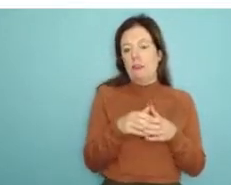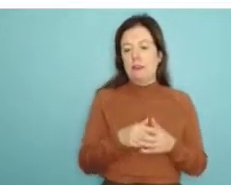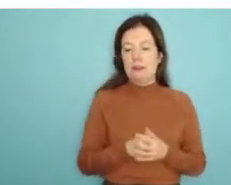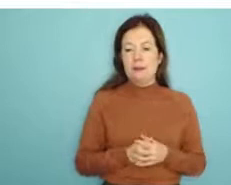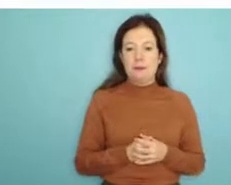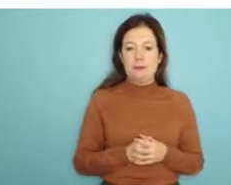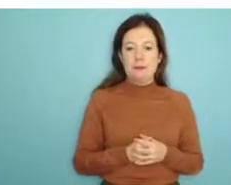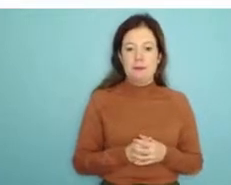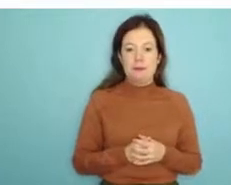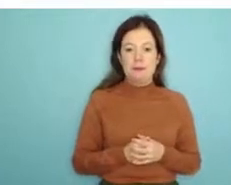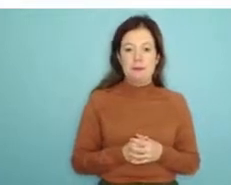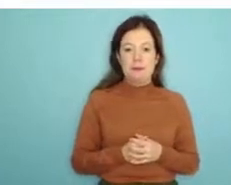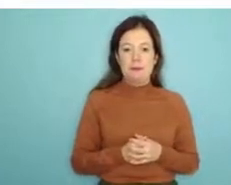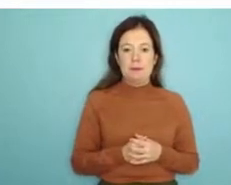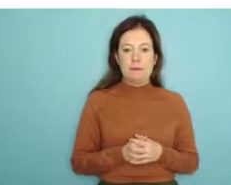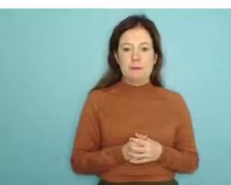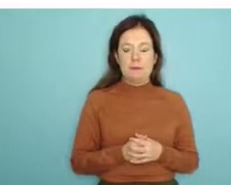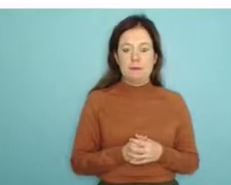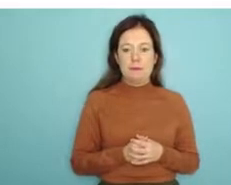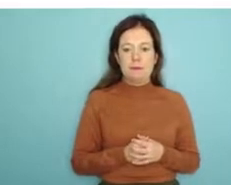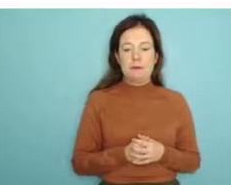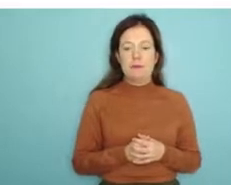So coming on to the next slide, please.